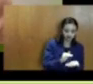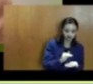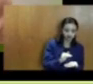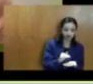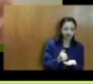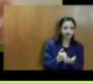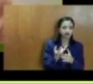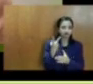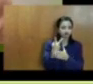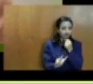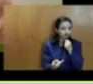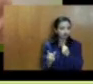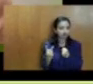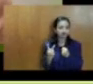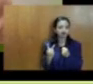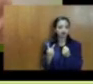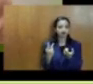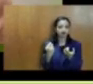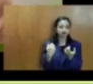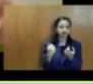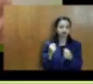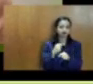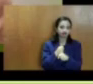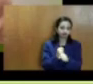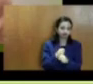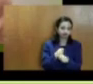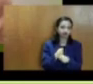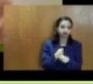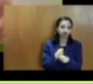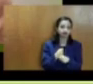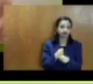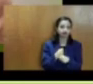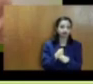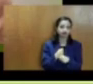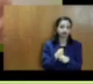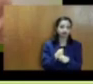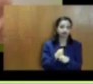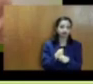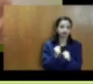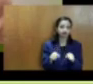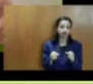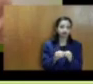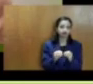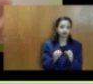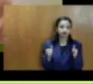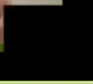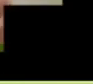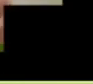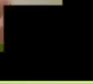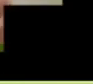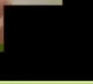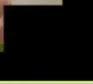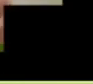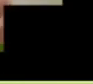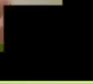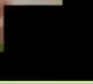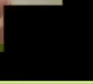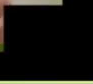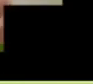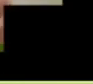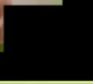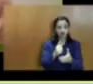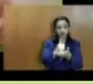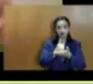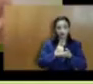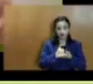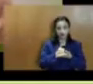those production overruns, which creates a lot of waste. Can also help us deal with